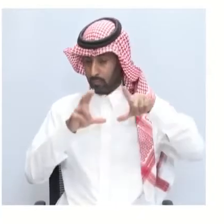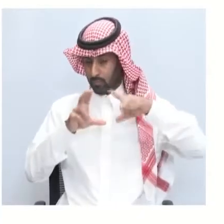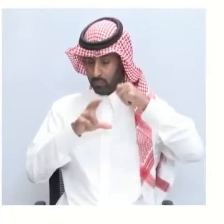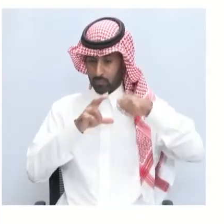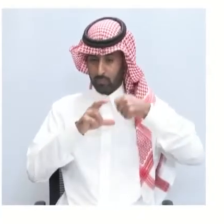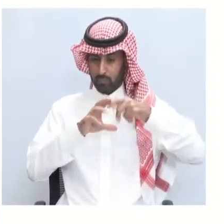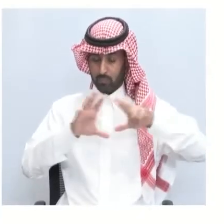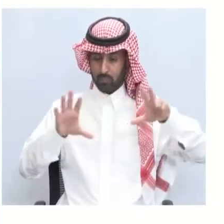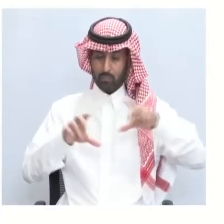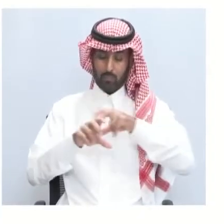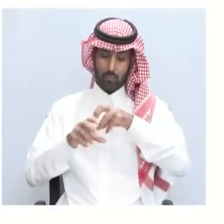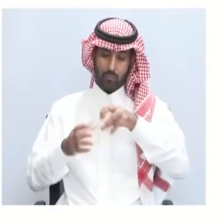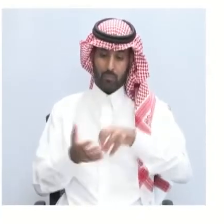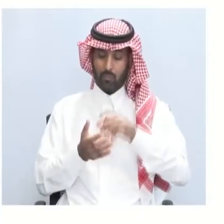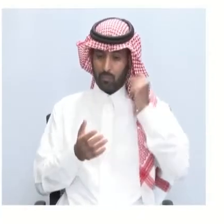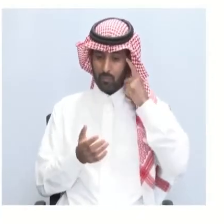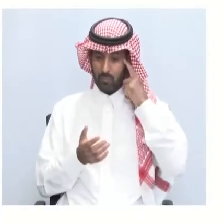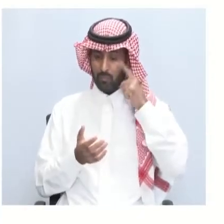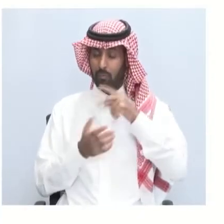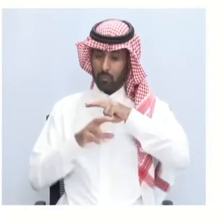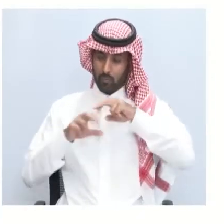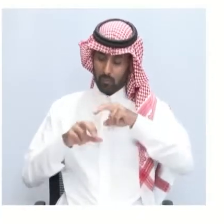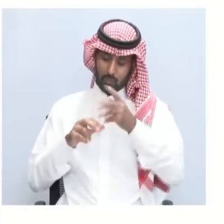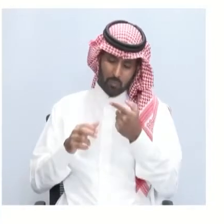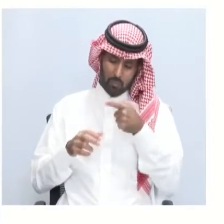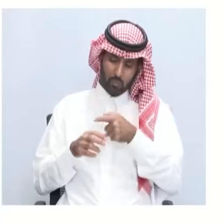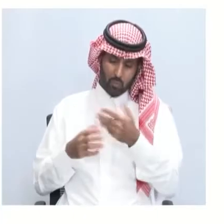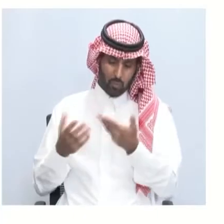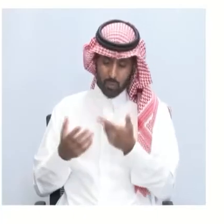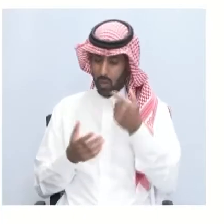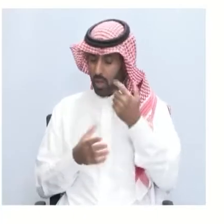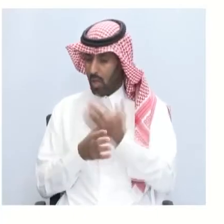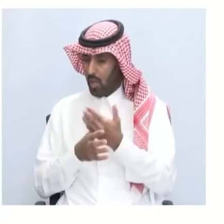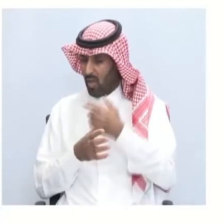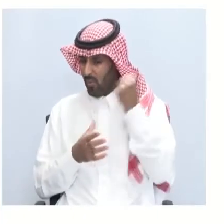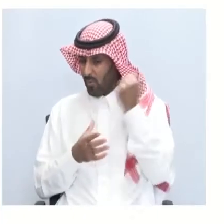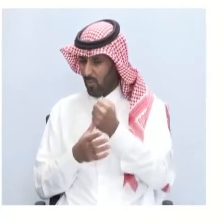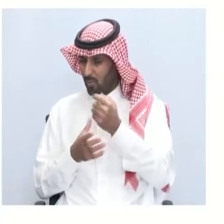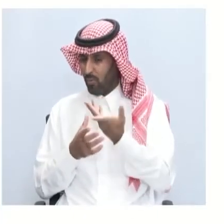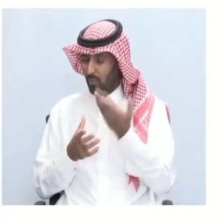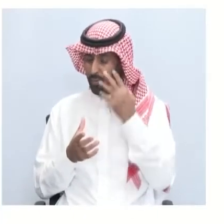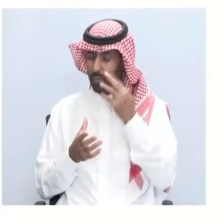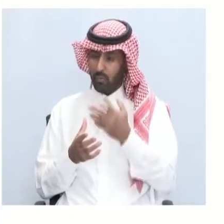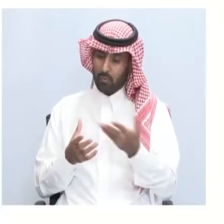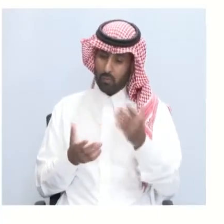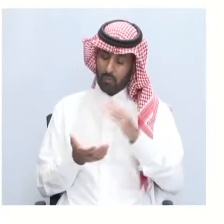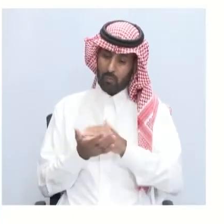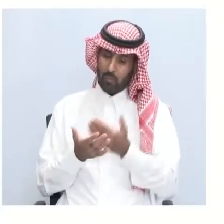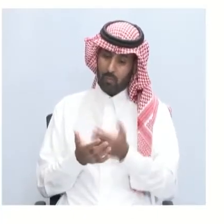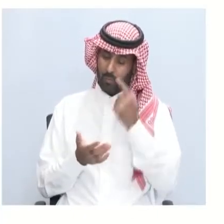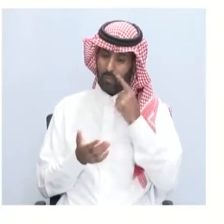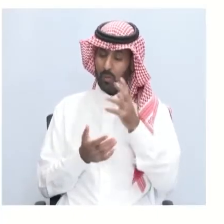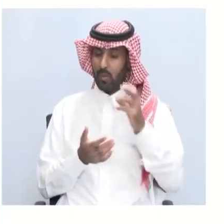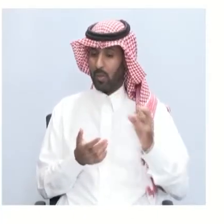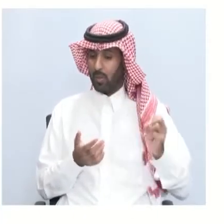a team of forensic scientists who investigate mysterious and unusual deaths. In tonight's episode,